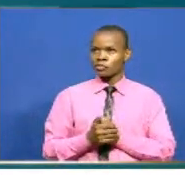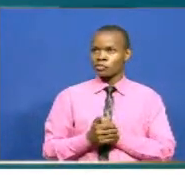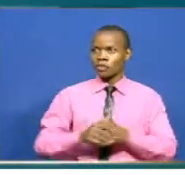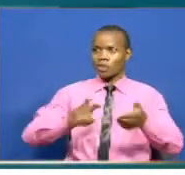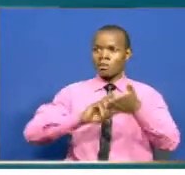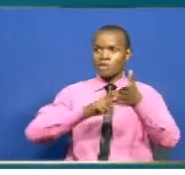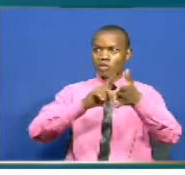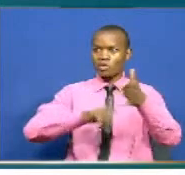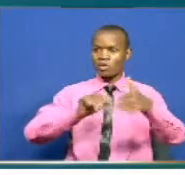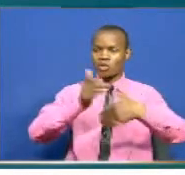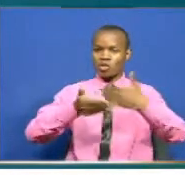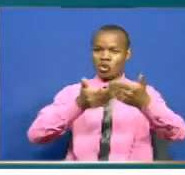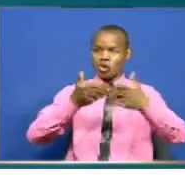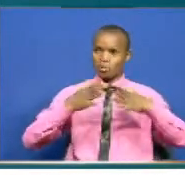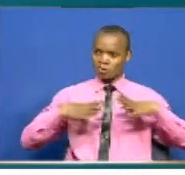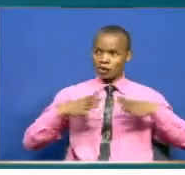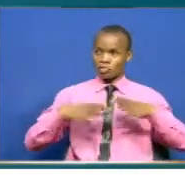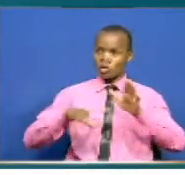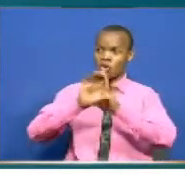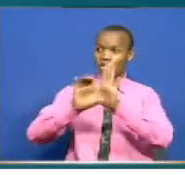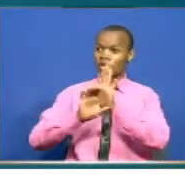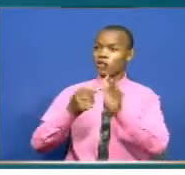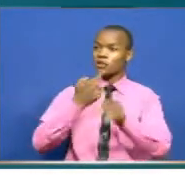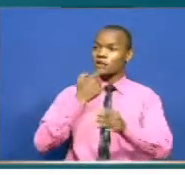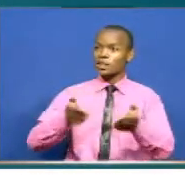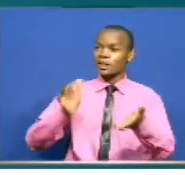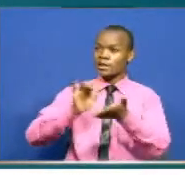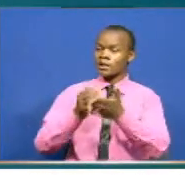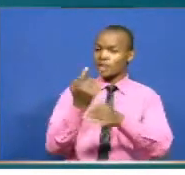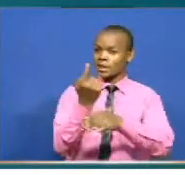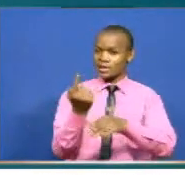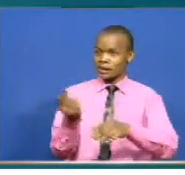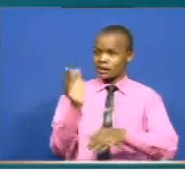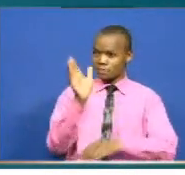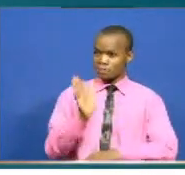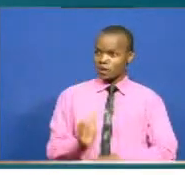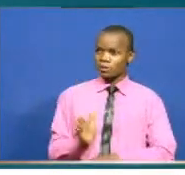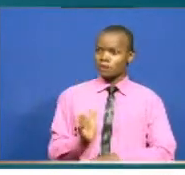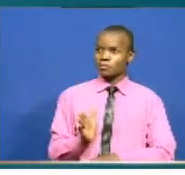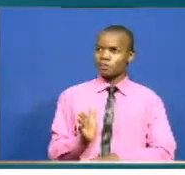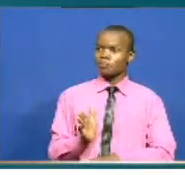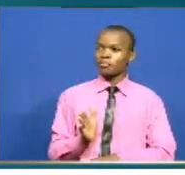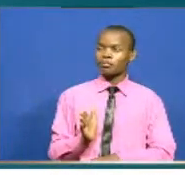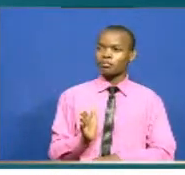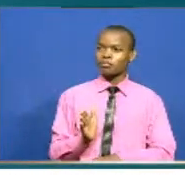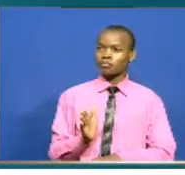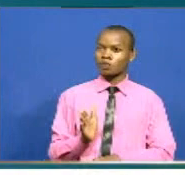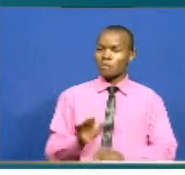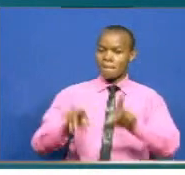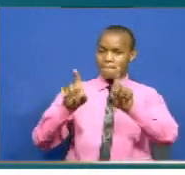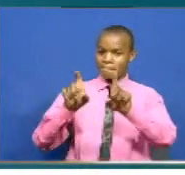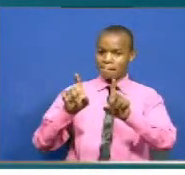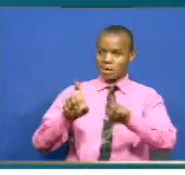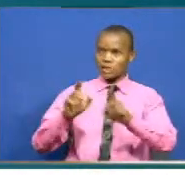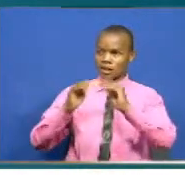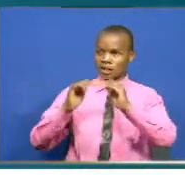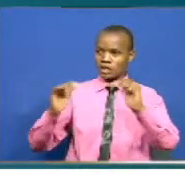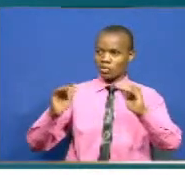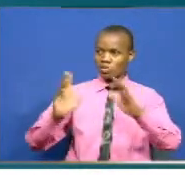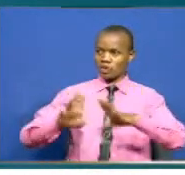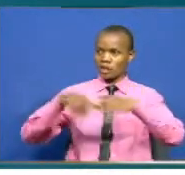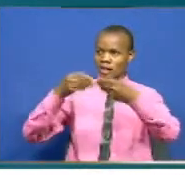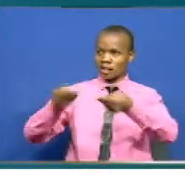and the constitution provides that every head, every human being must be equally